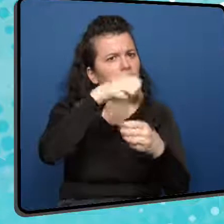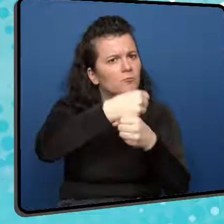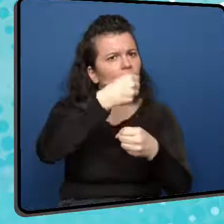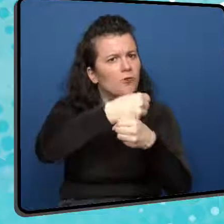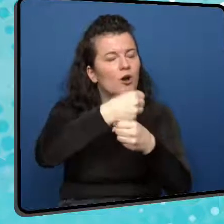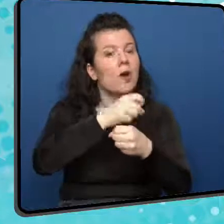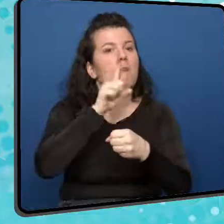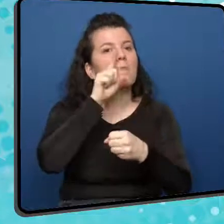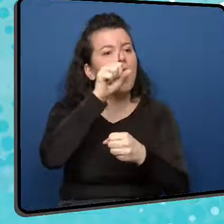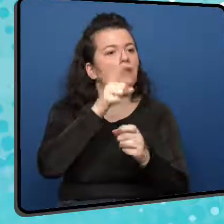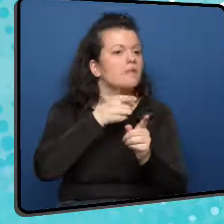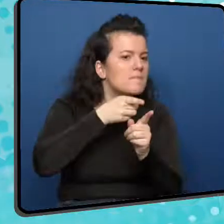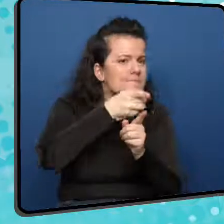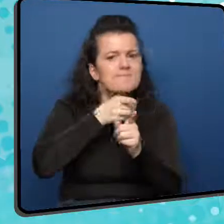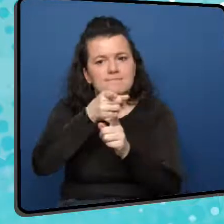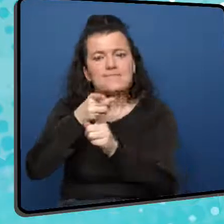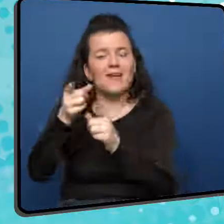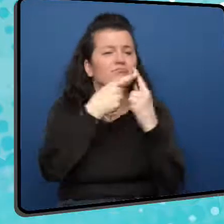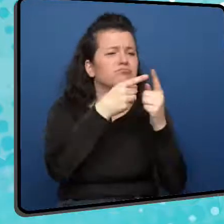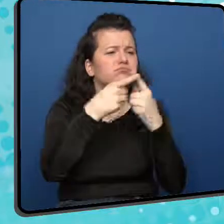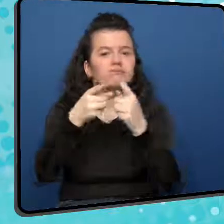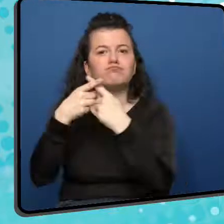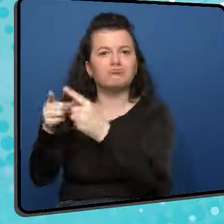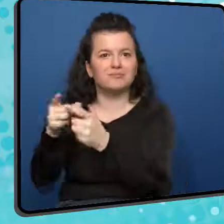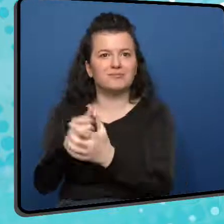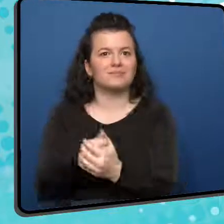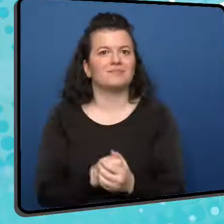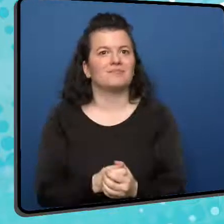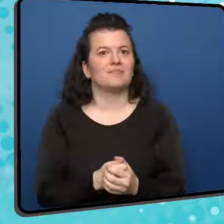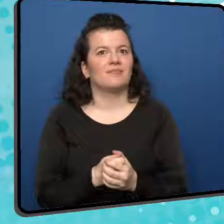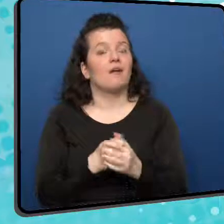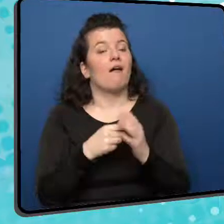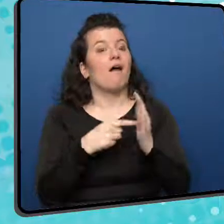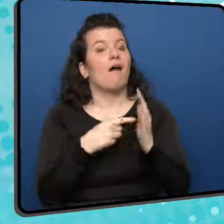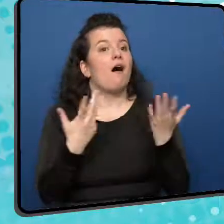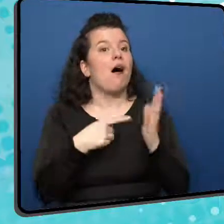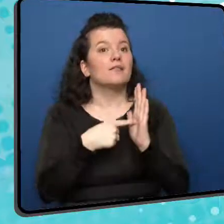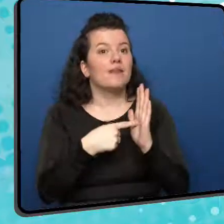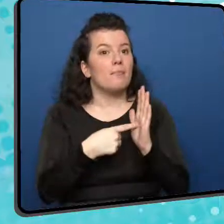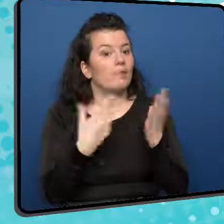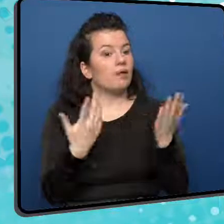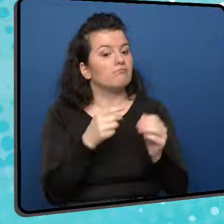pre-sales to the people that are creating the models.